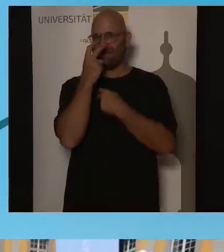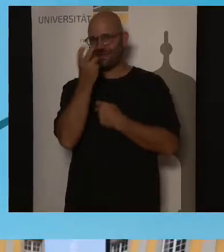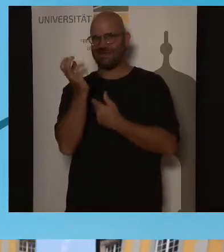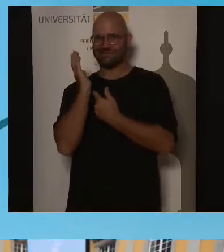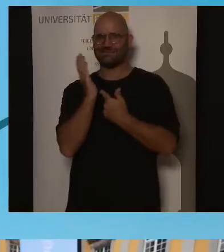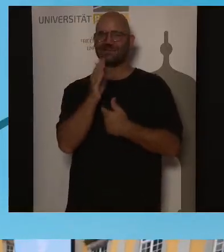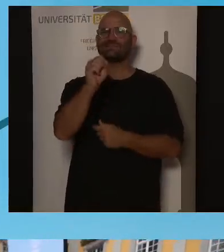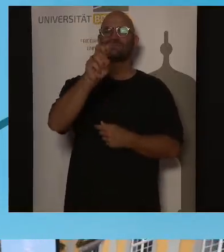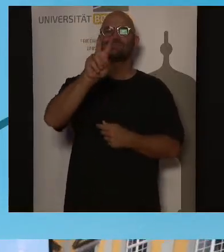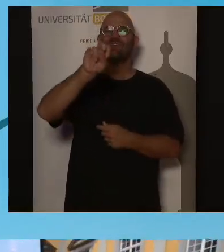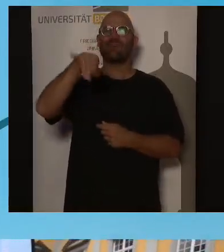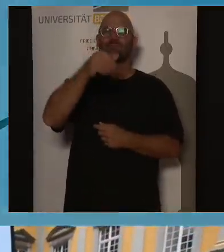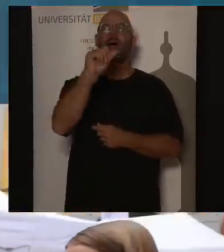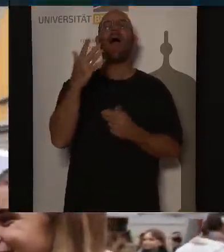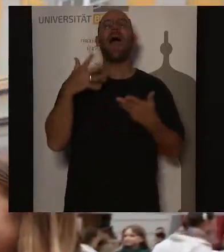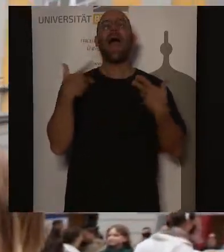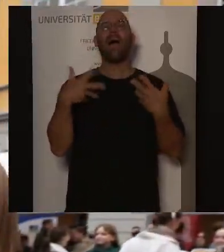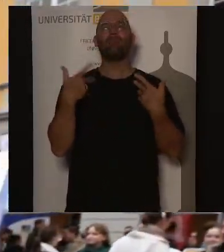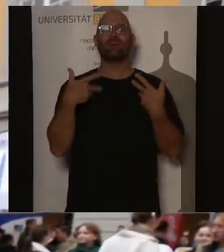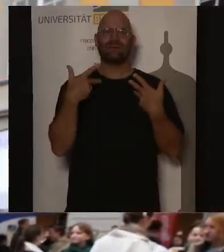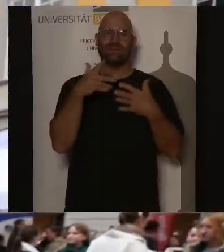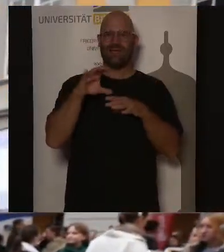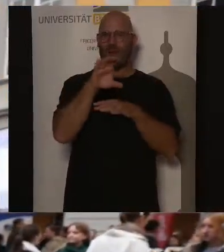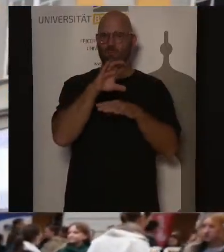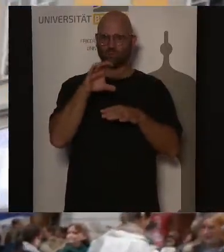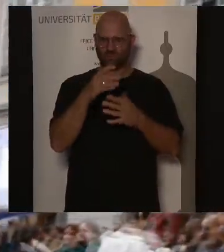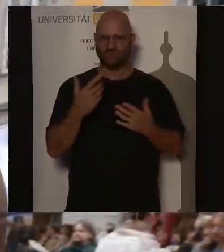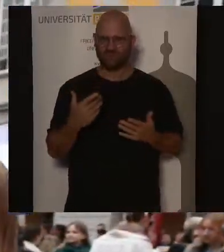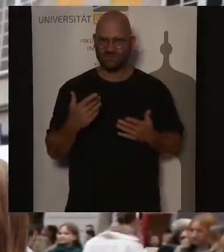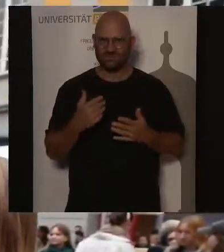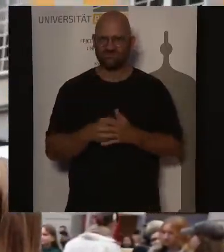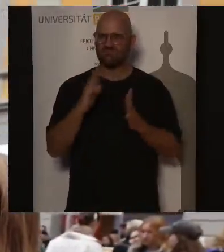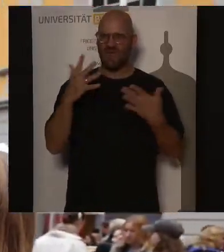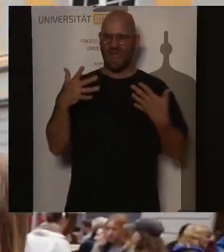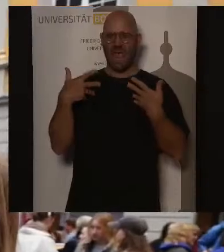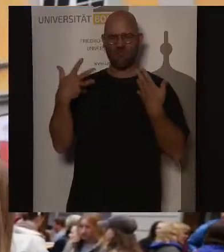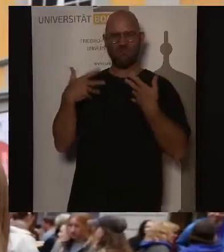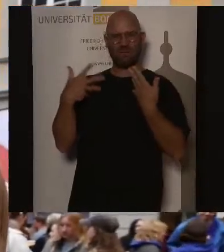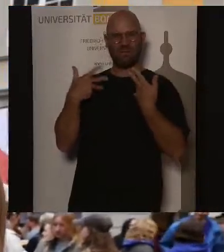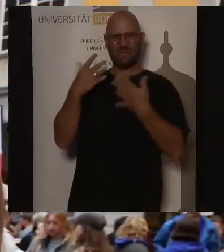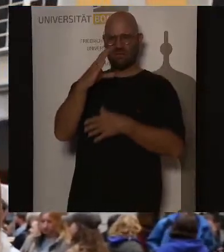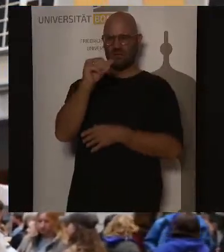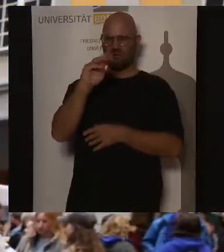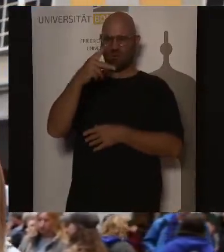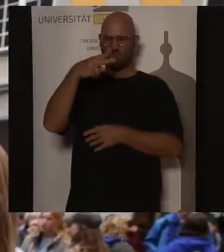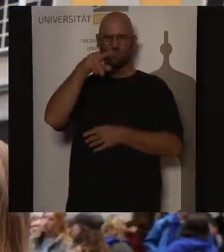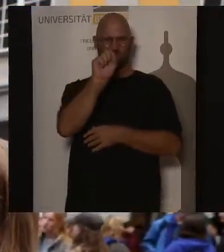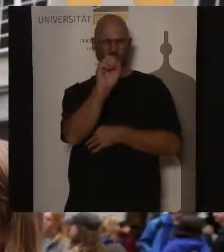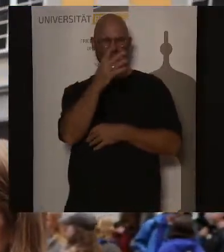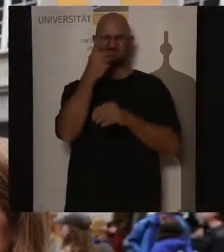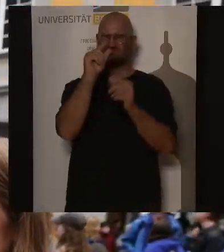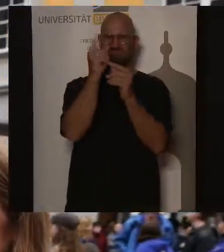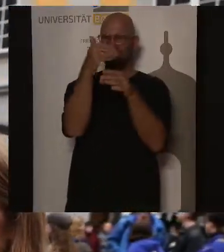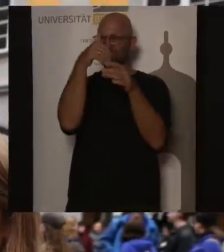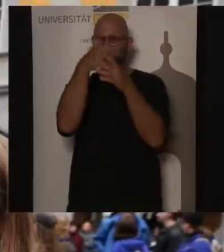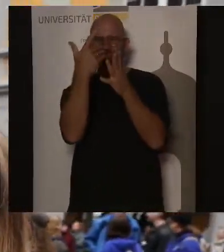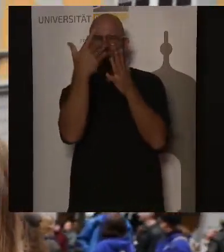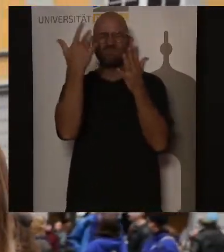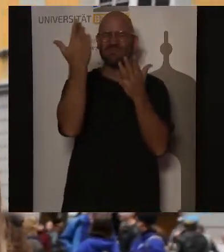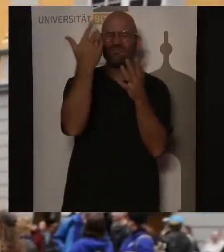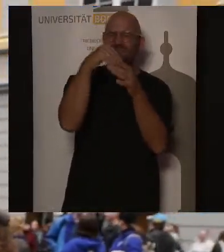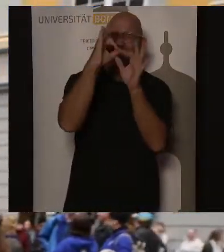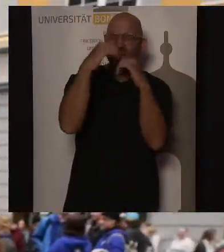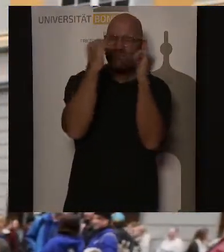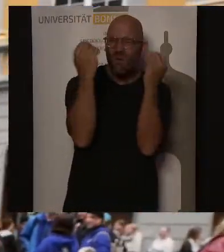expect, I have 3 guests from you. Svenja from Happy Campus. Now, Happy Campus, that sounds a little bit abstract. What is it